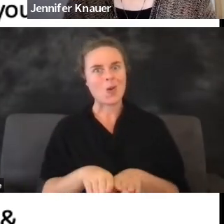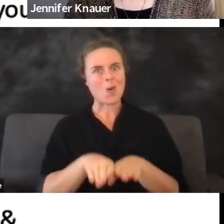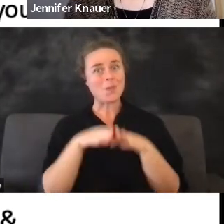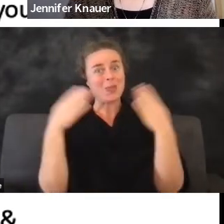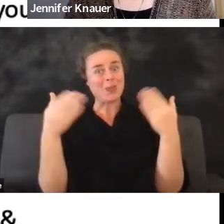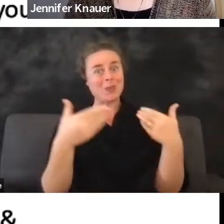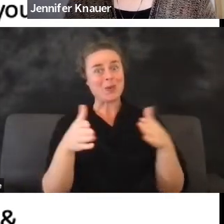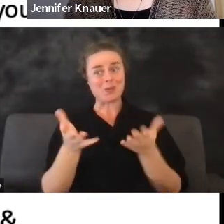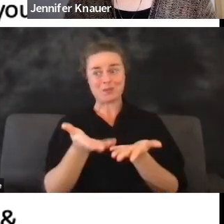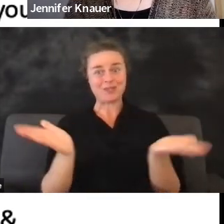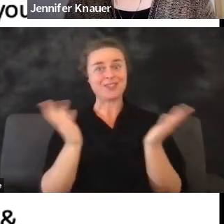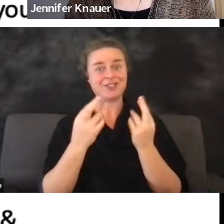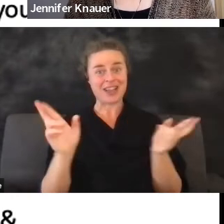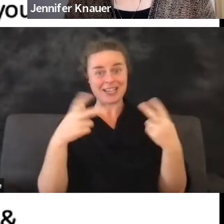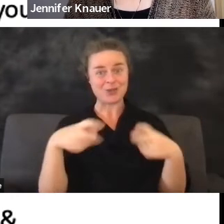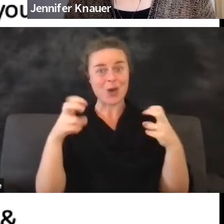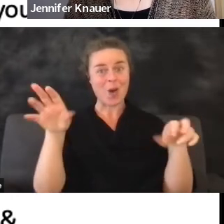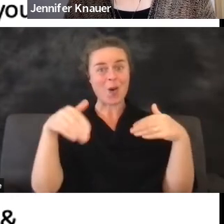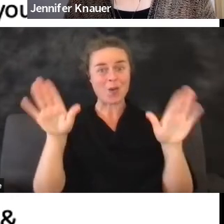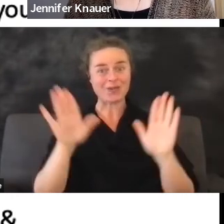good to go.